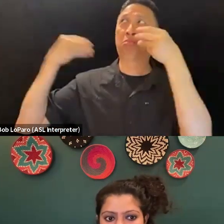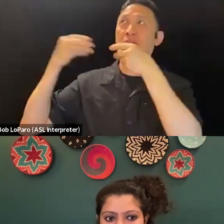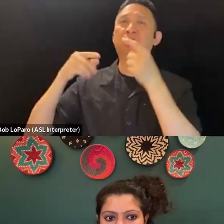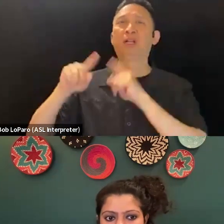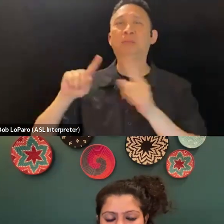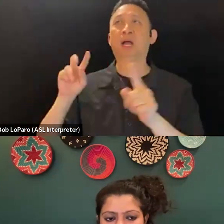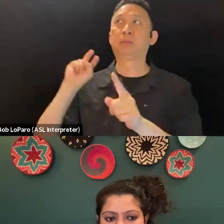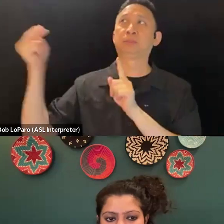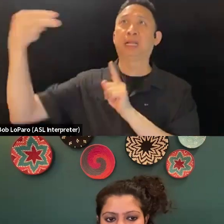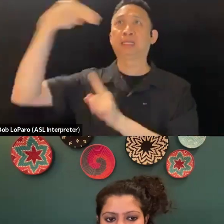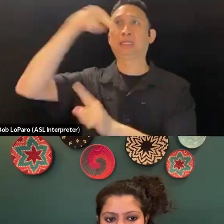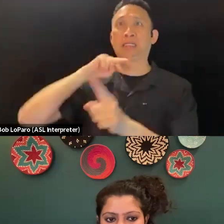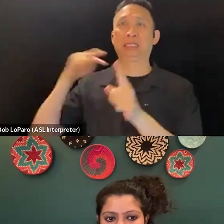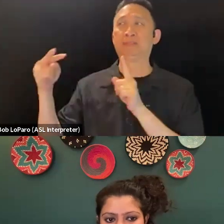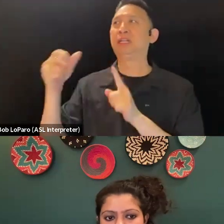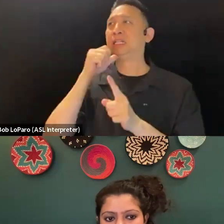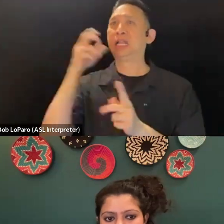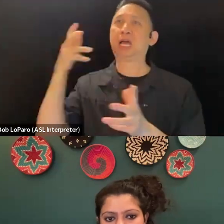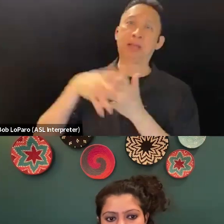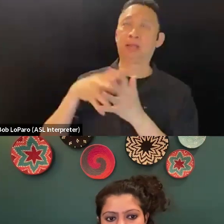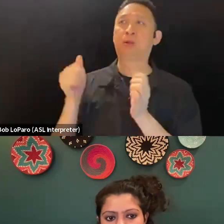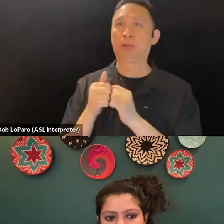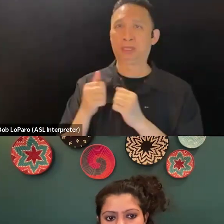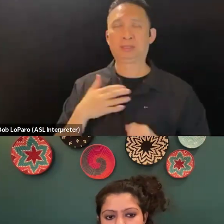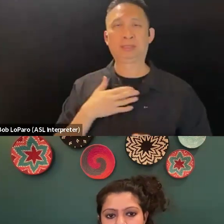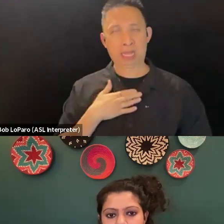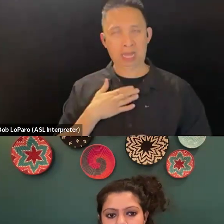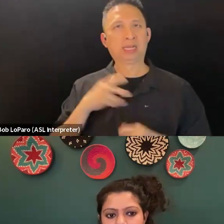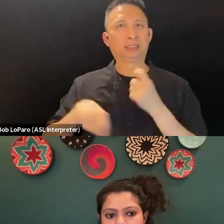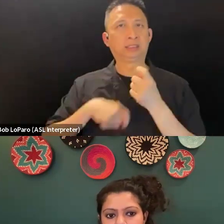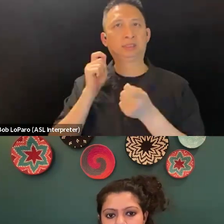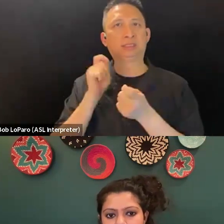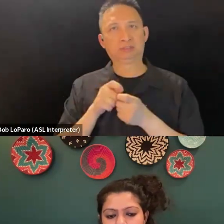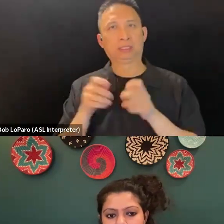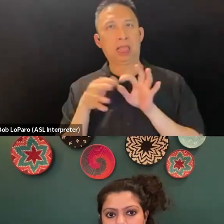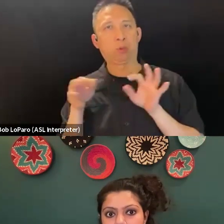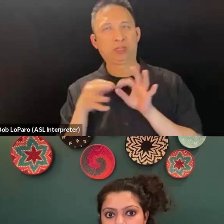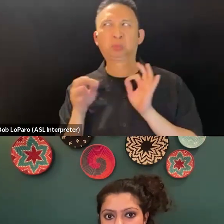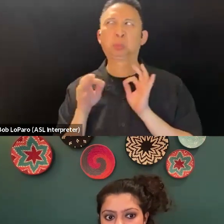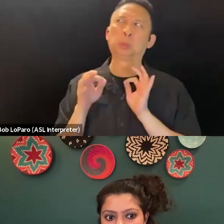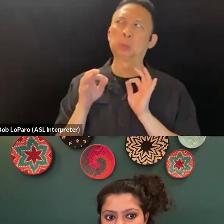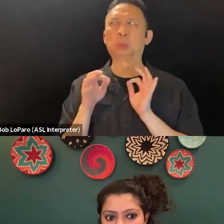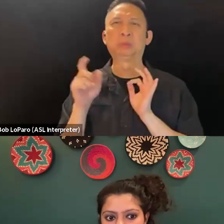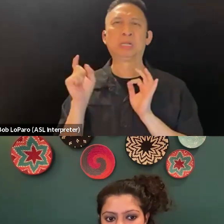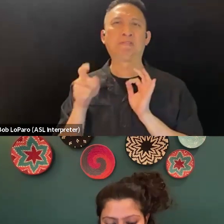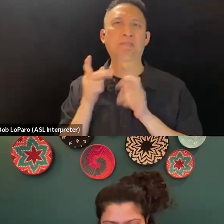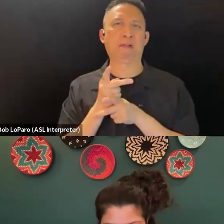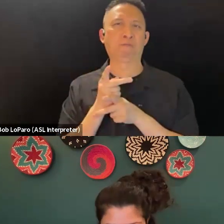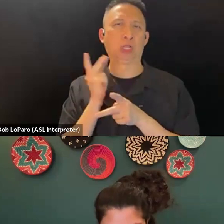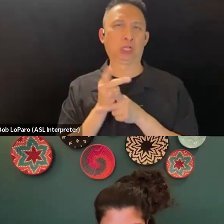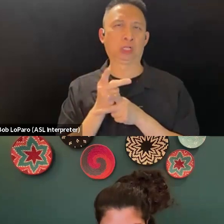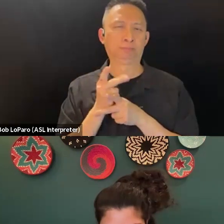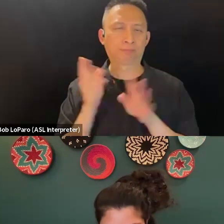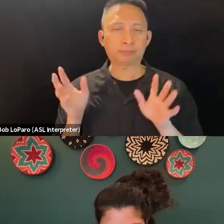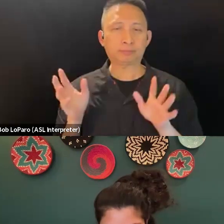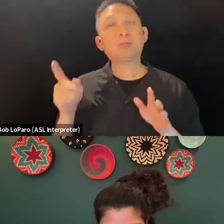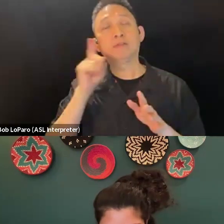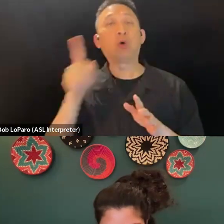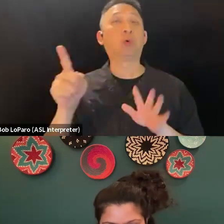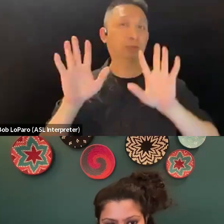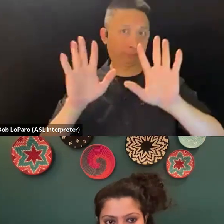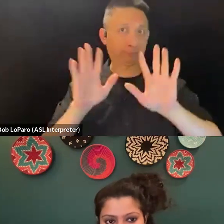schedule. So initially, we just sort of shot in very small spurts, literally on weekends, to kind of arrive at